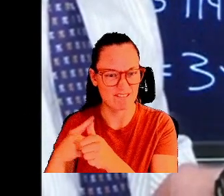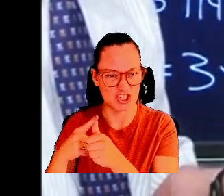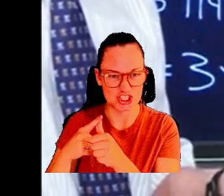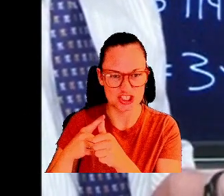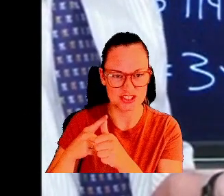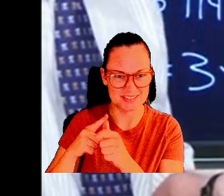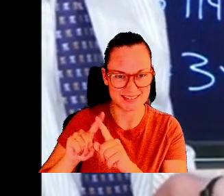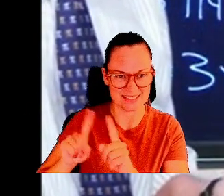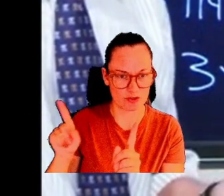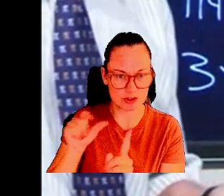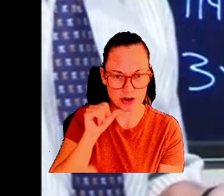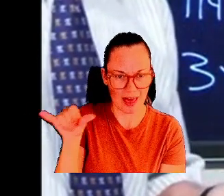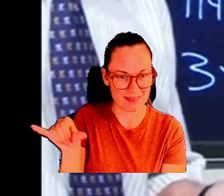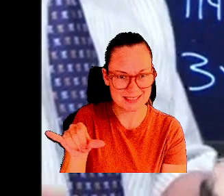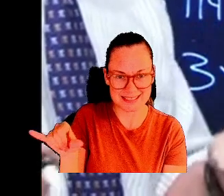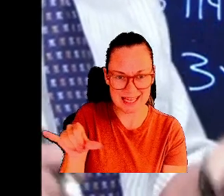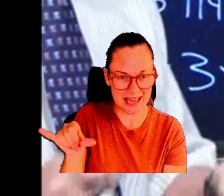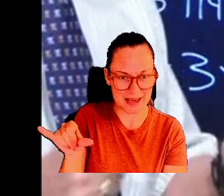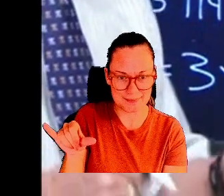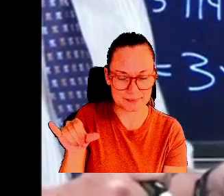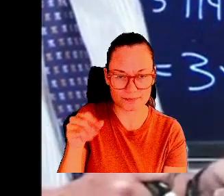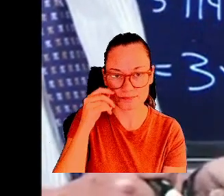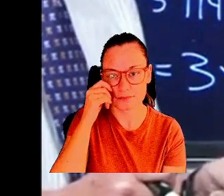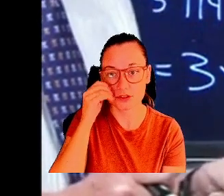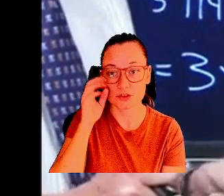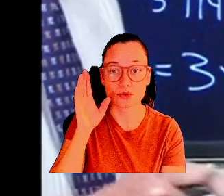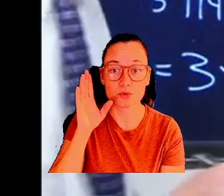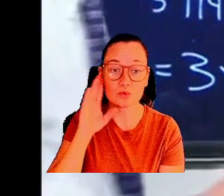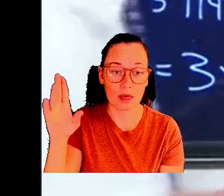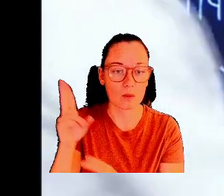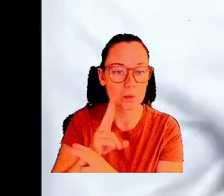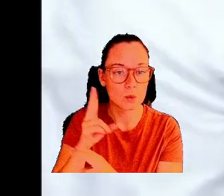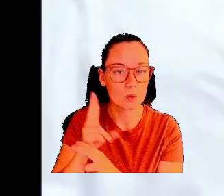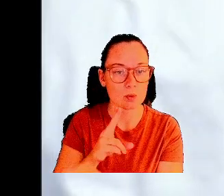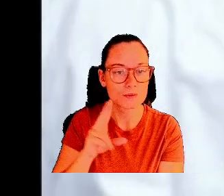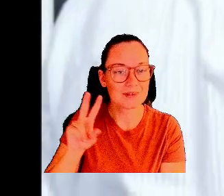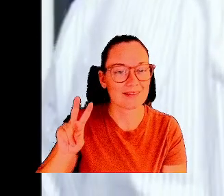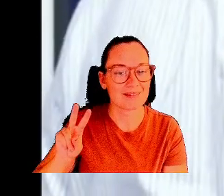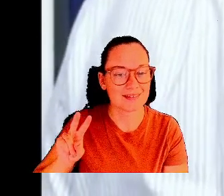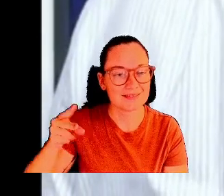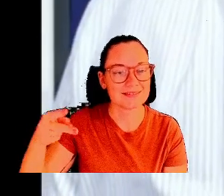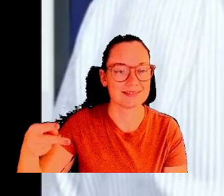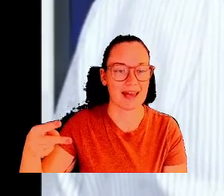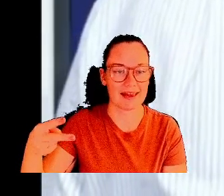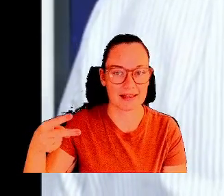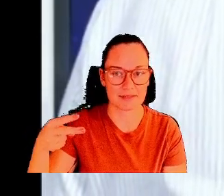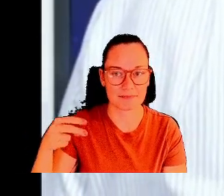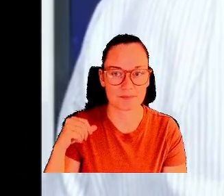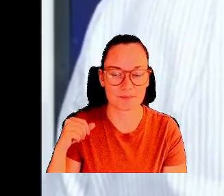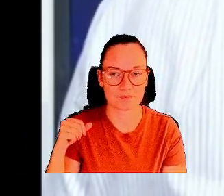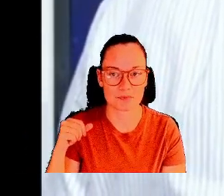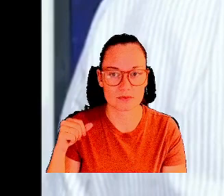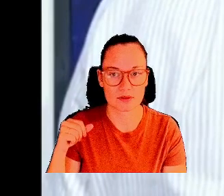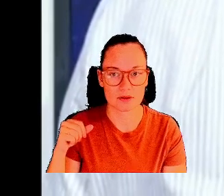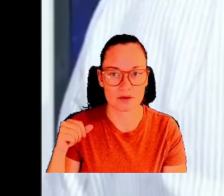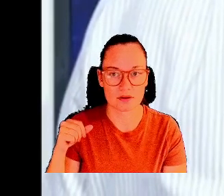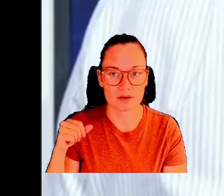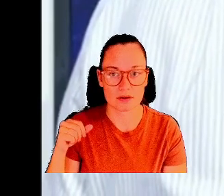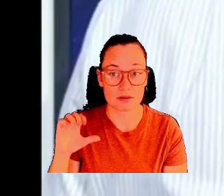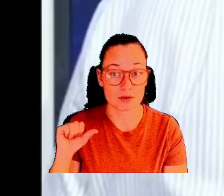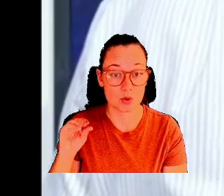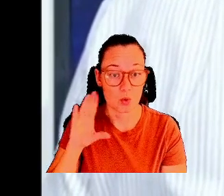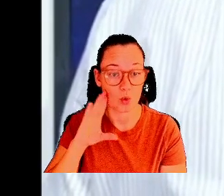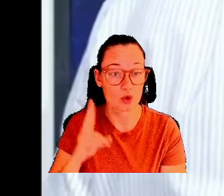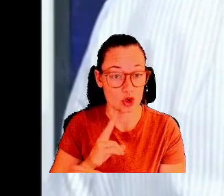same. So what I'm going to do is I'm going to take the second differences. In other words, I'm going to do 4 minus 2,